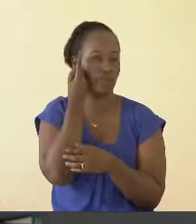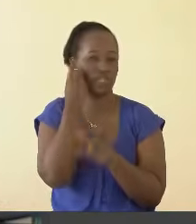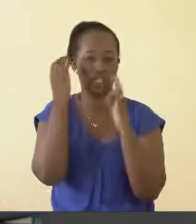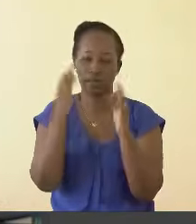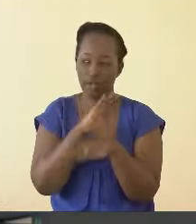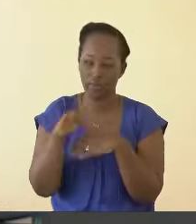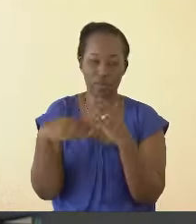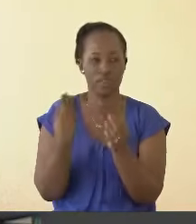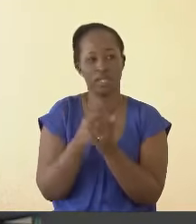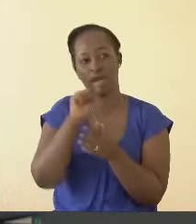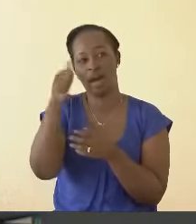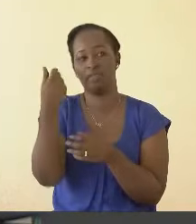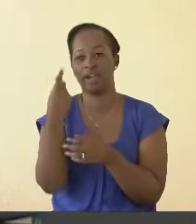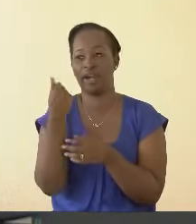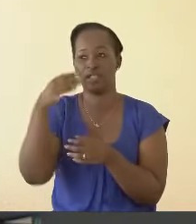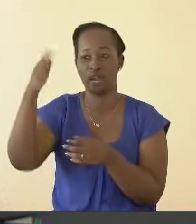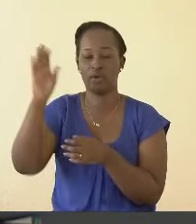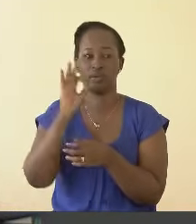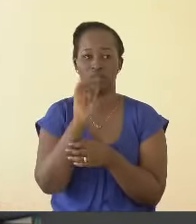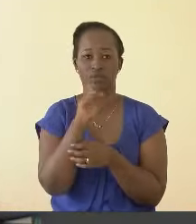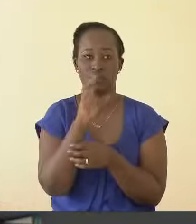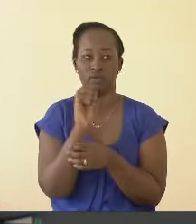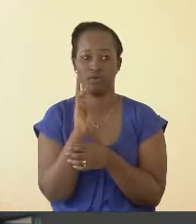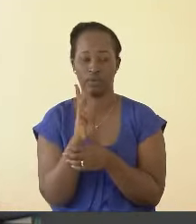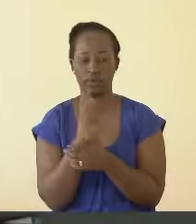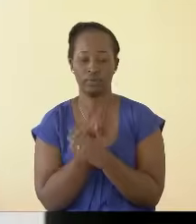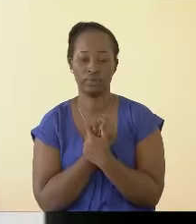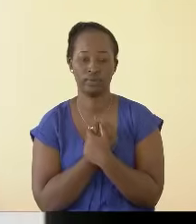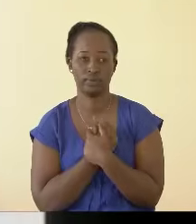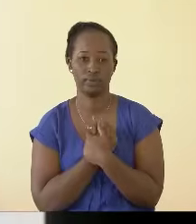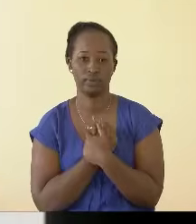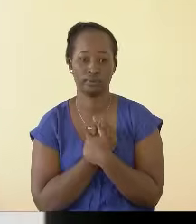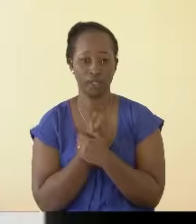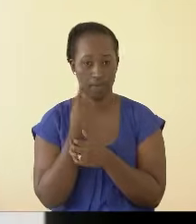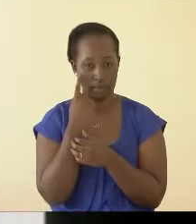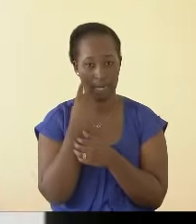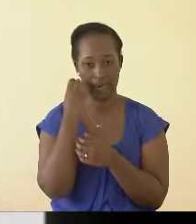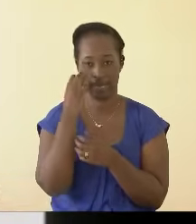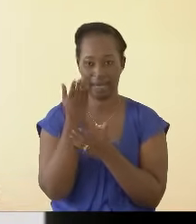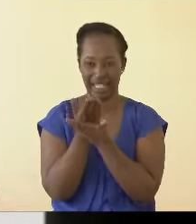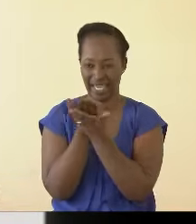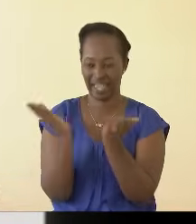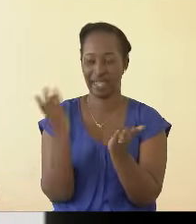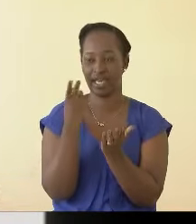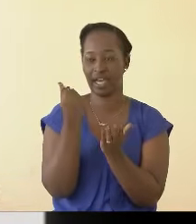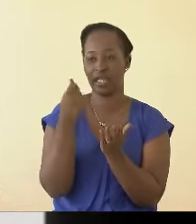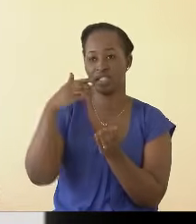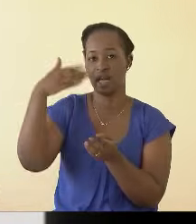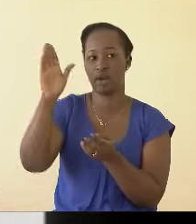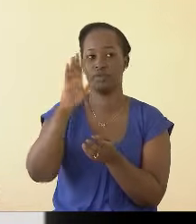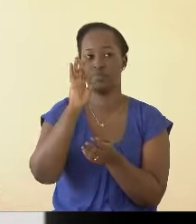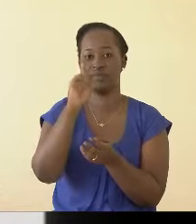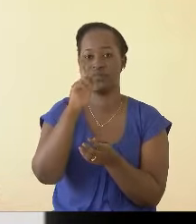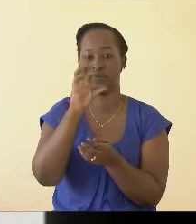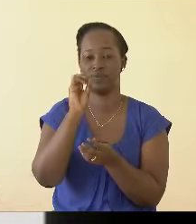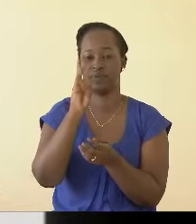other cash outflows. So you have to check. So back to our question, you can check if there is any cash outflow that we have